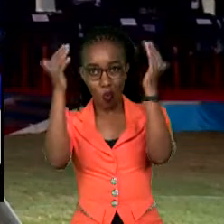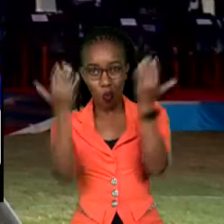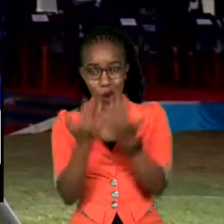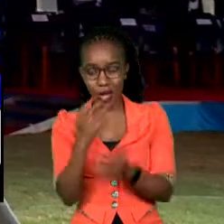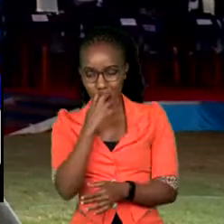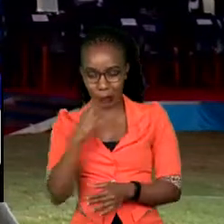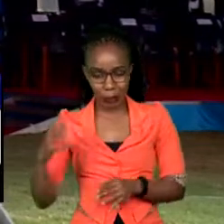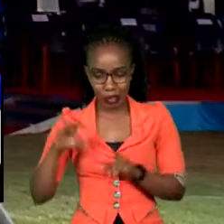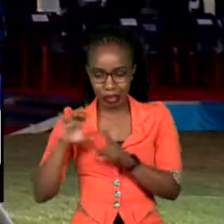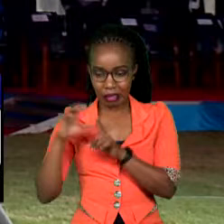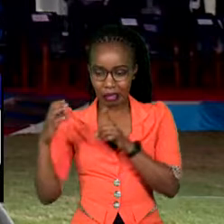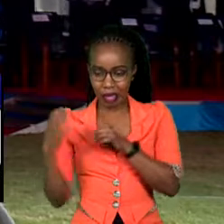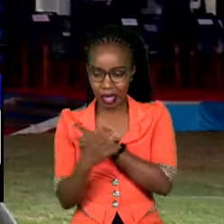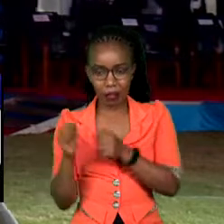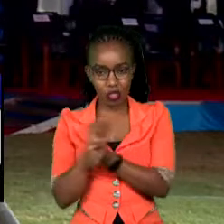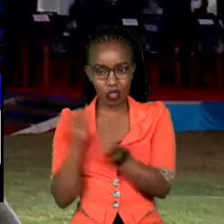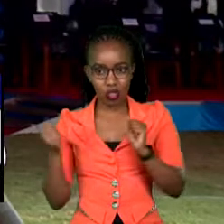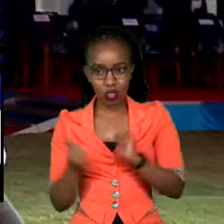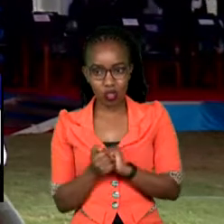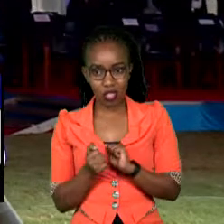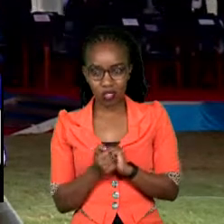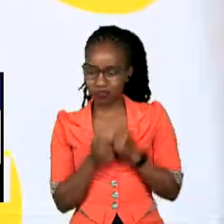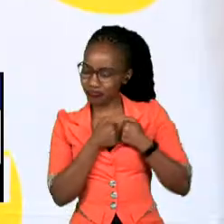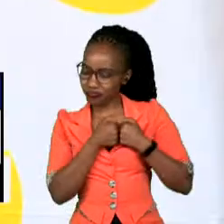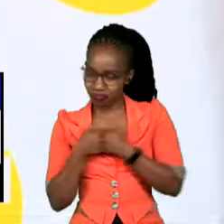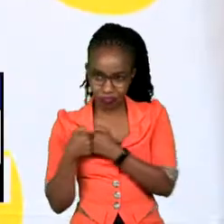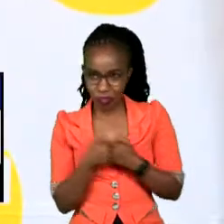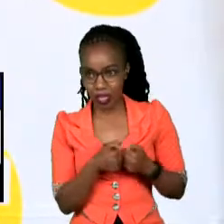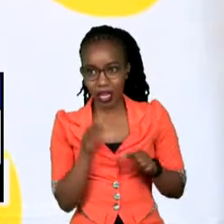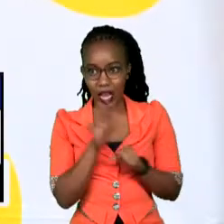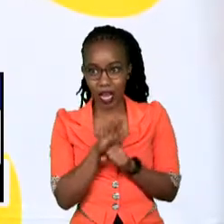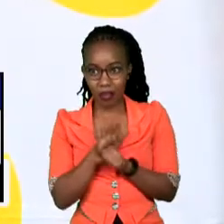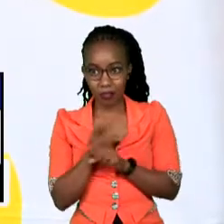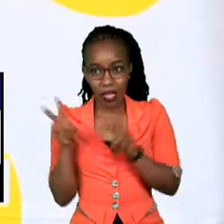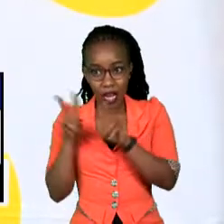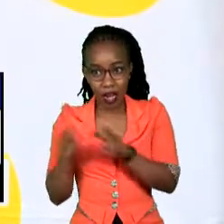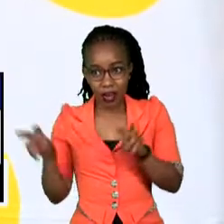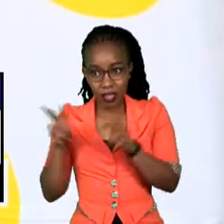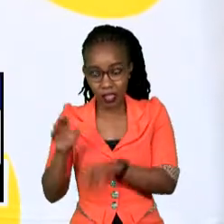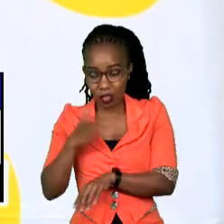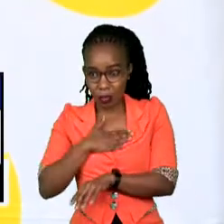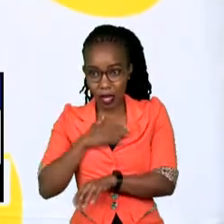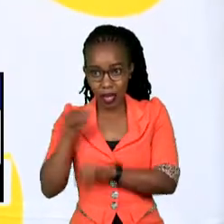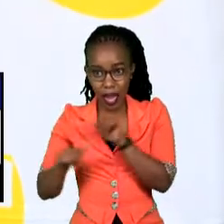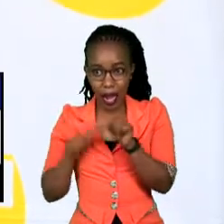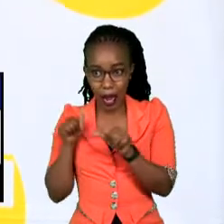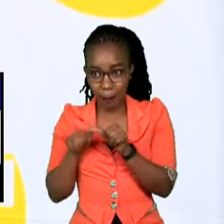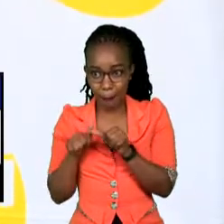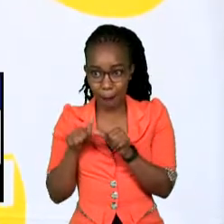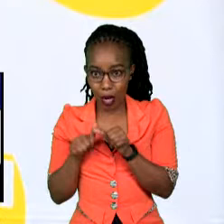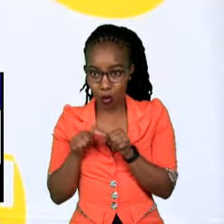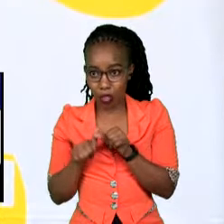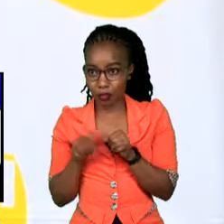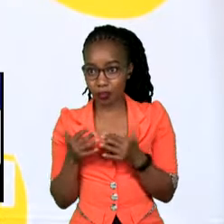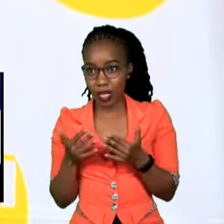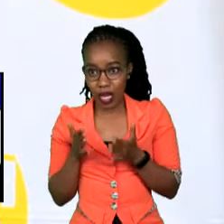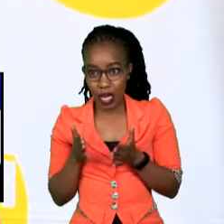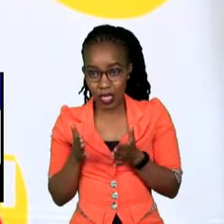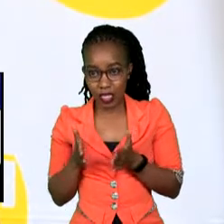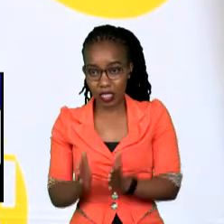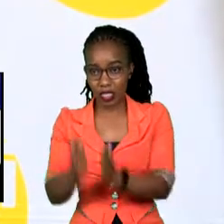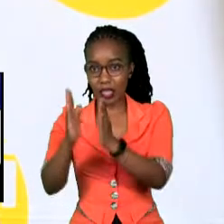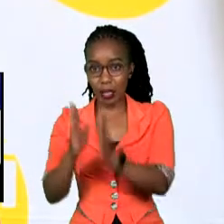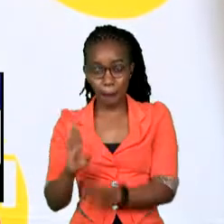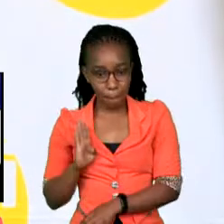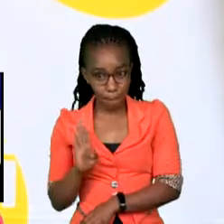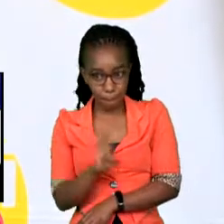climate change, we face a lot of challenges. My research was on application of what we know about the structure of the body.